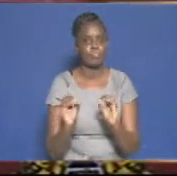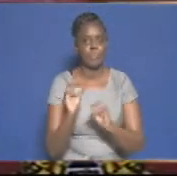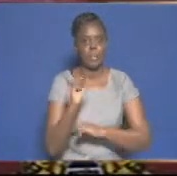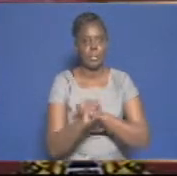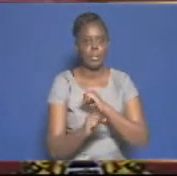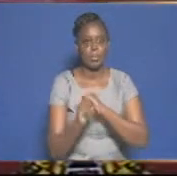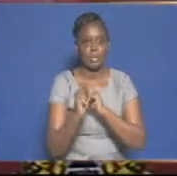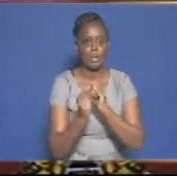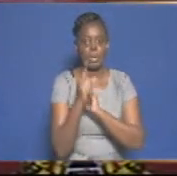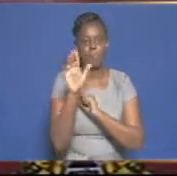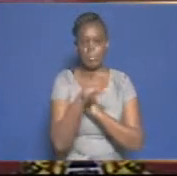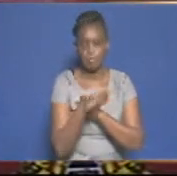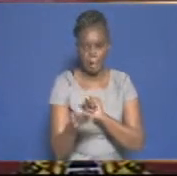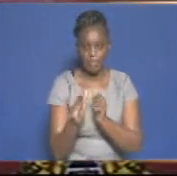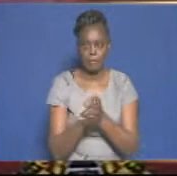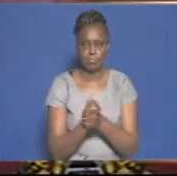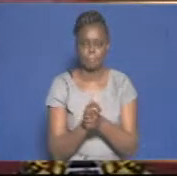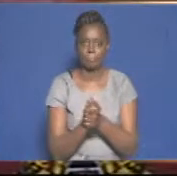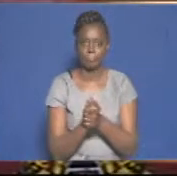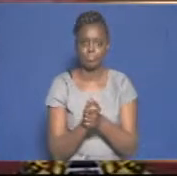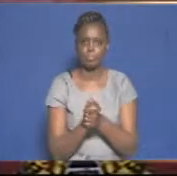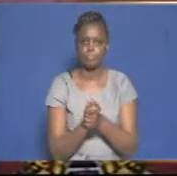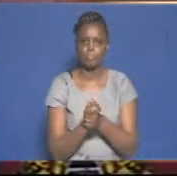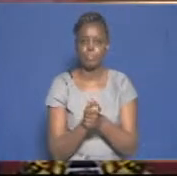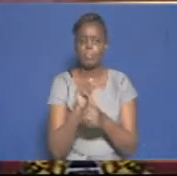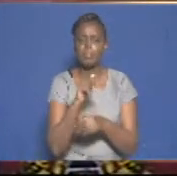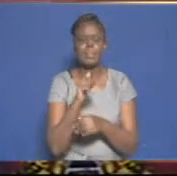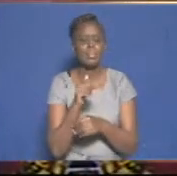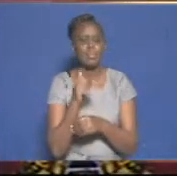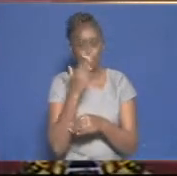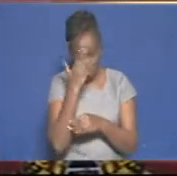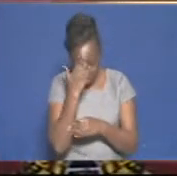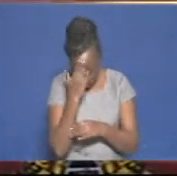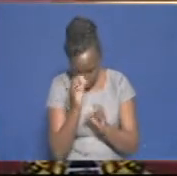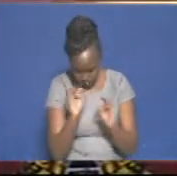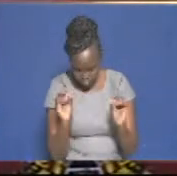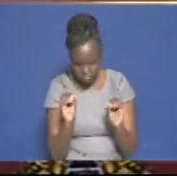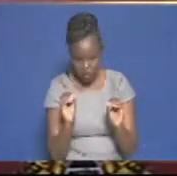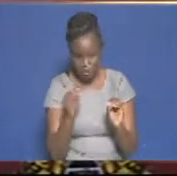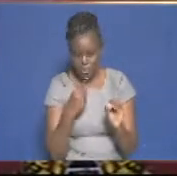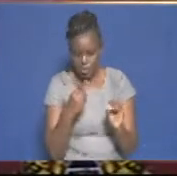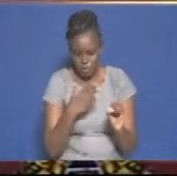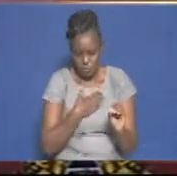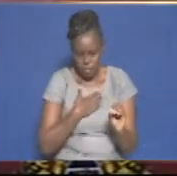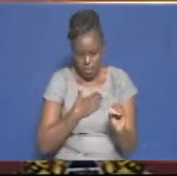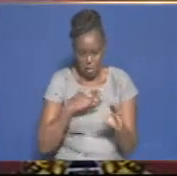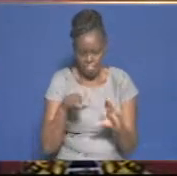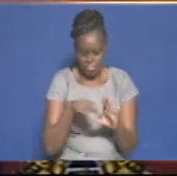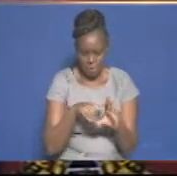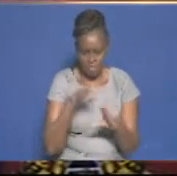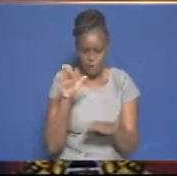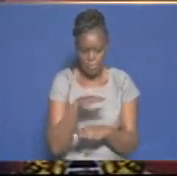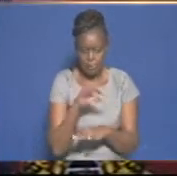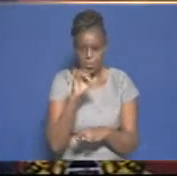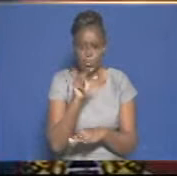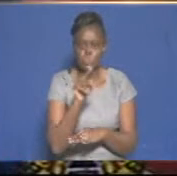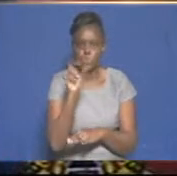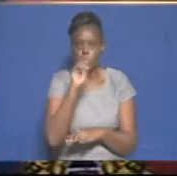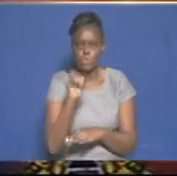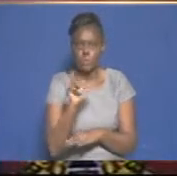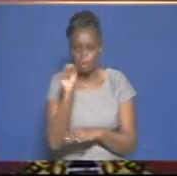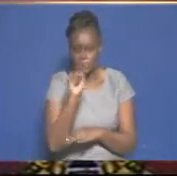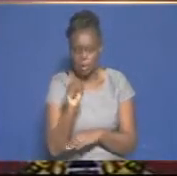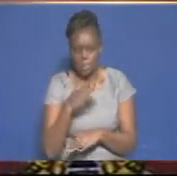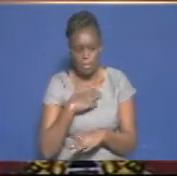in the 11th Parliament. He was not very kind. I told him, you know, I'm a member of Parliament for Duties. So I met